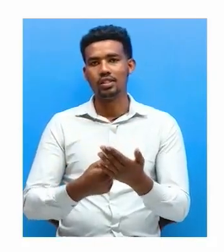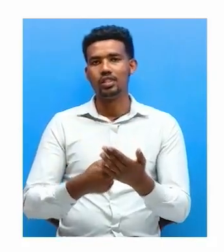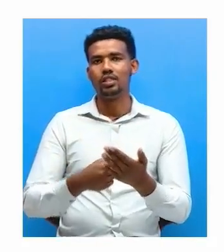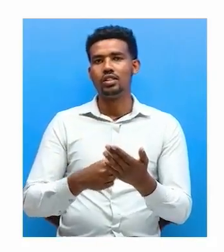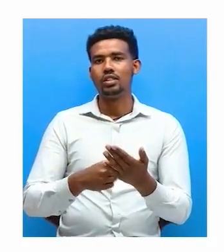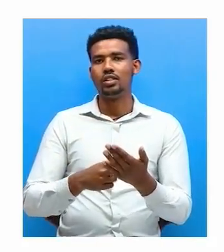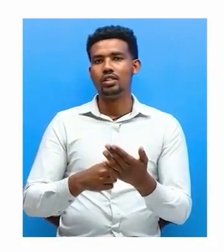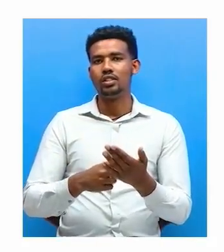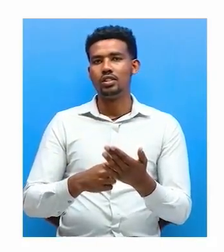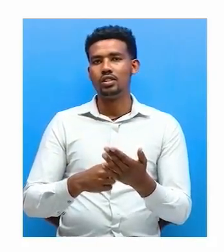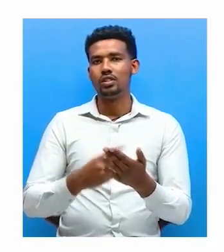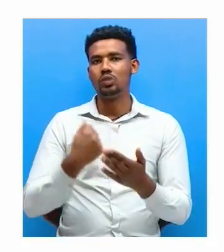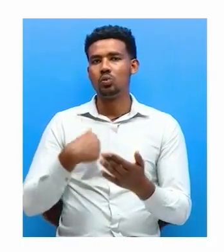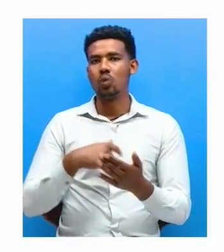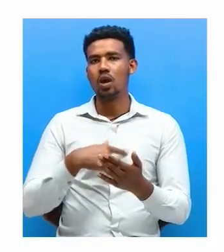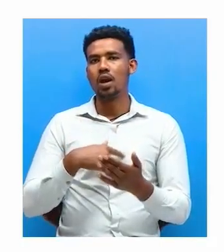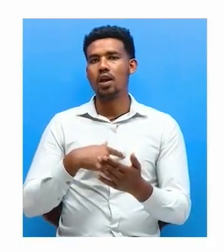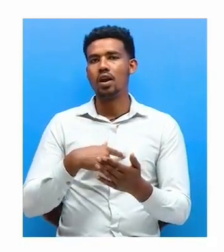should.